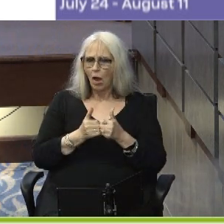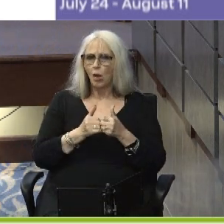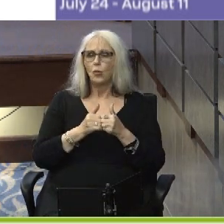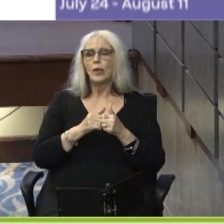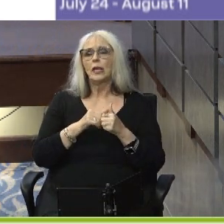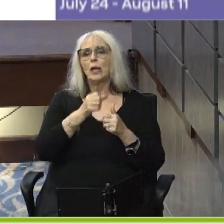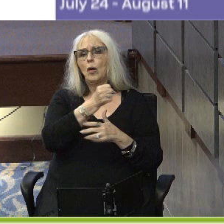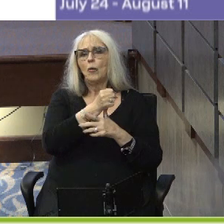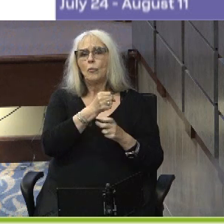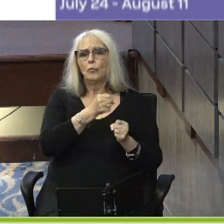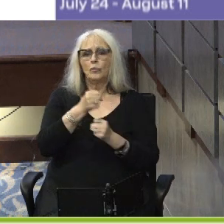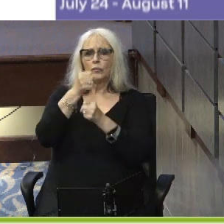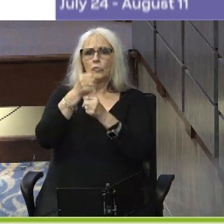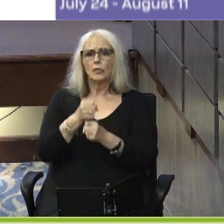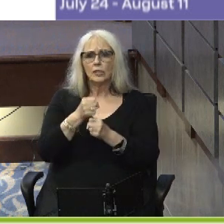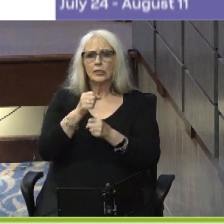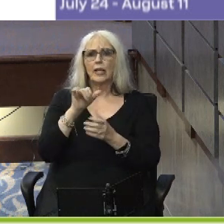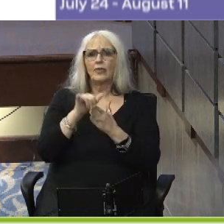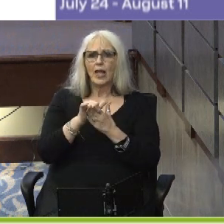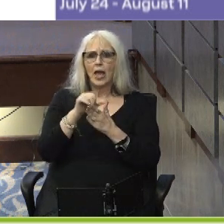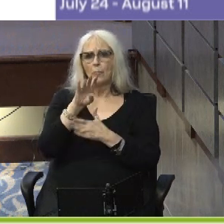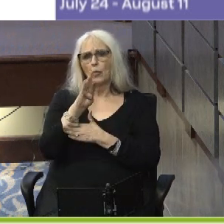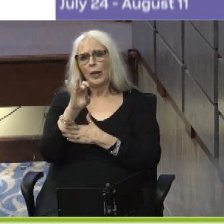and how we set the rest of the work up.